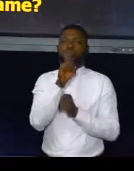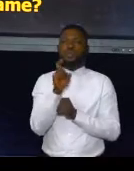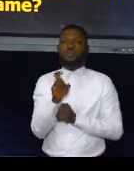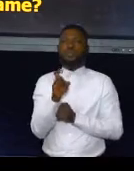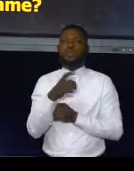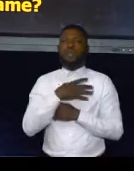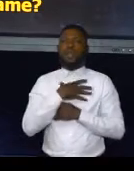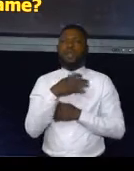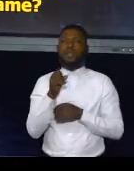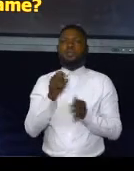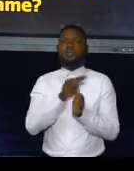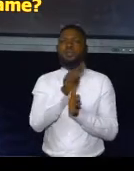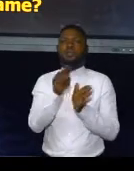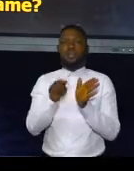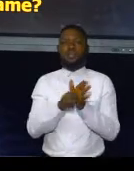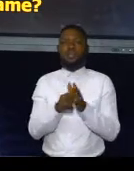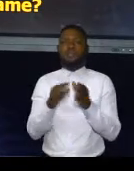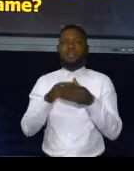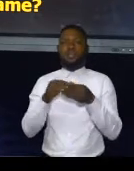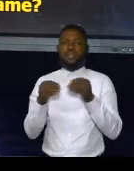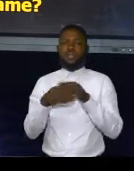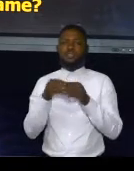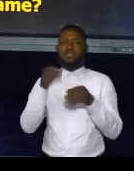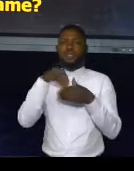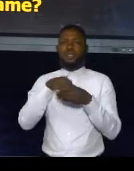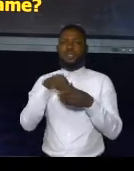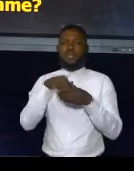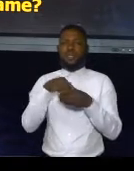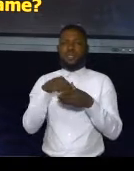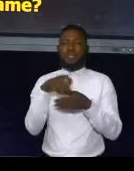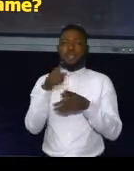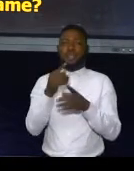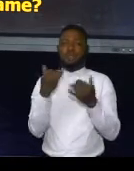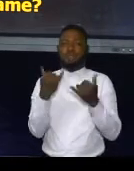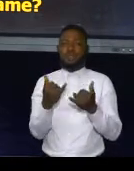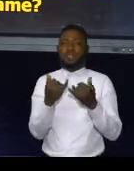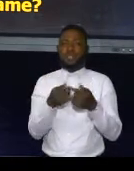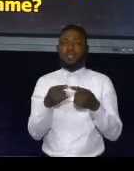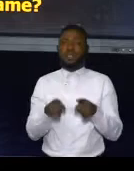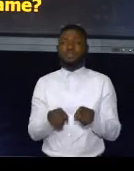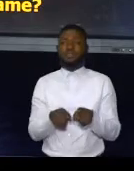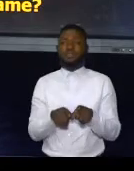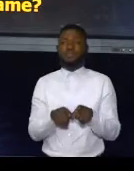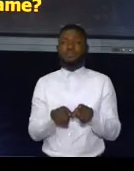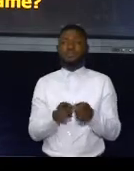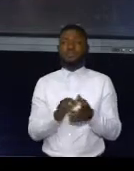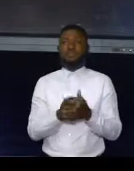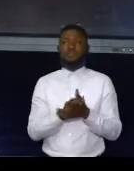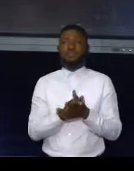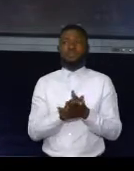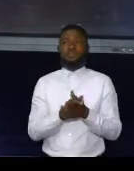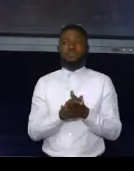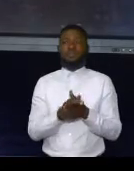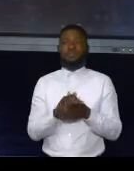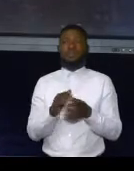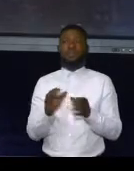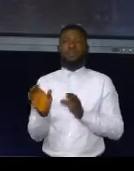about questions and negative sentences in the present tense.